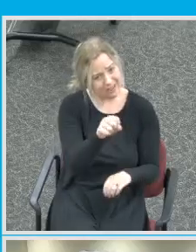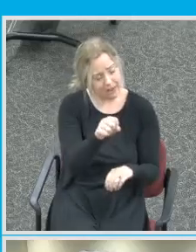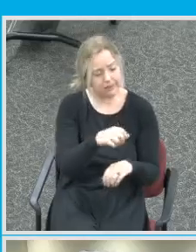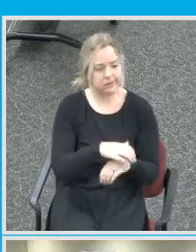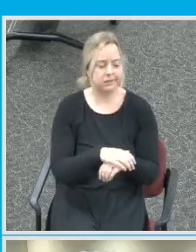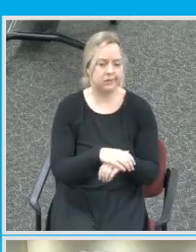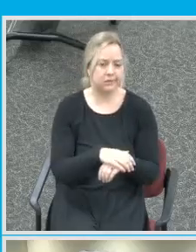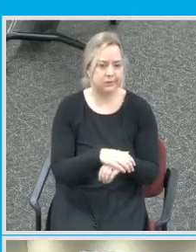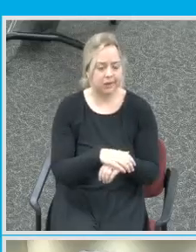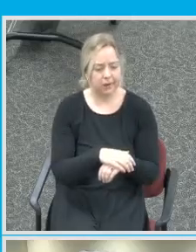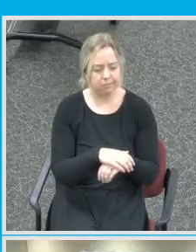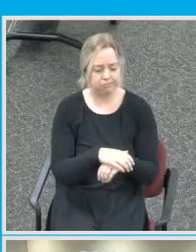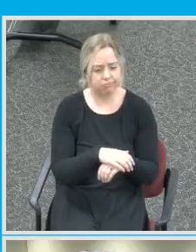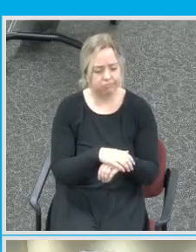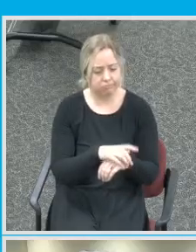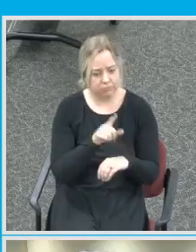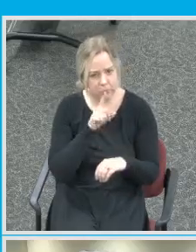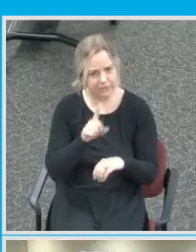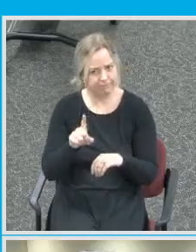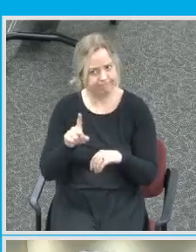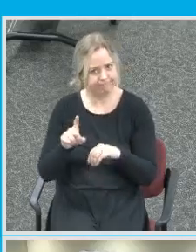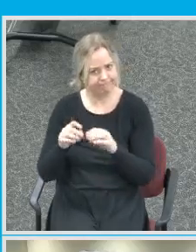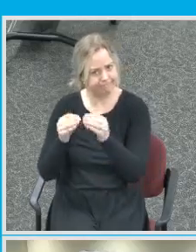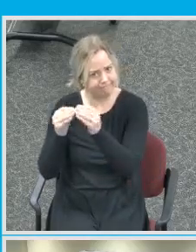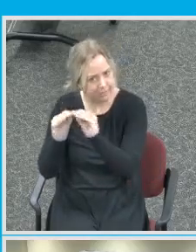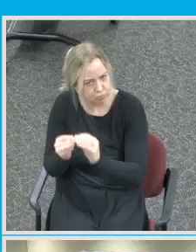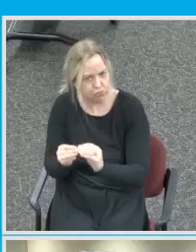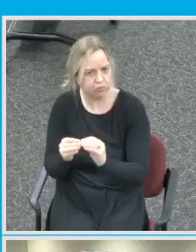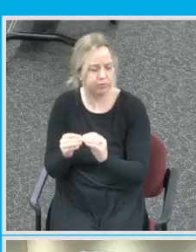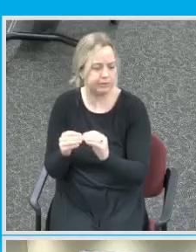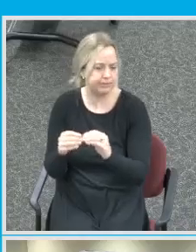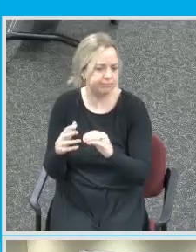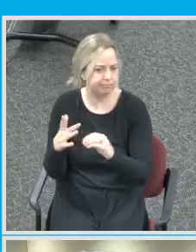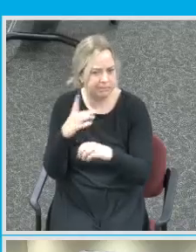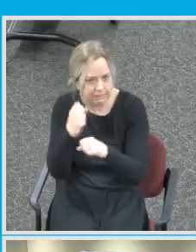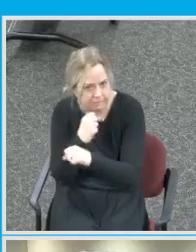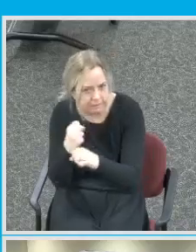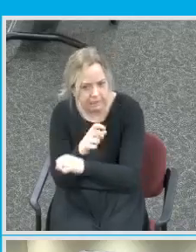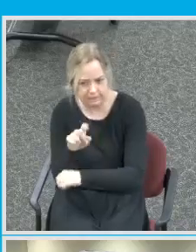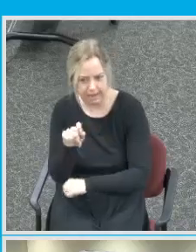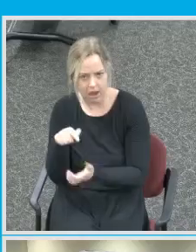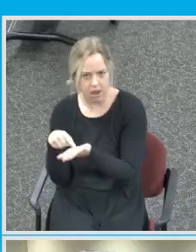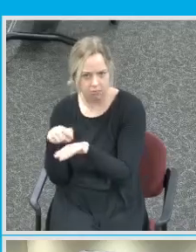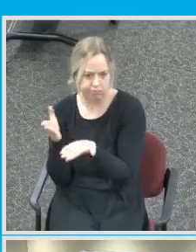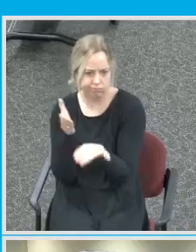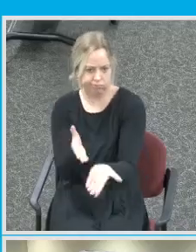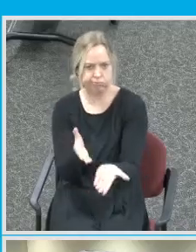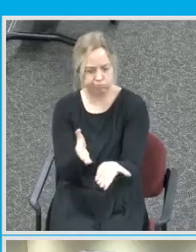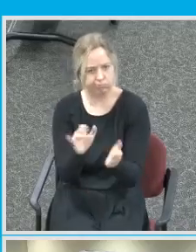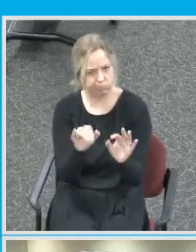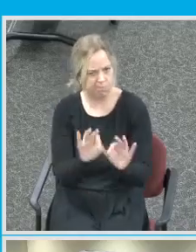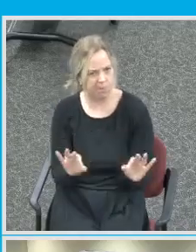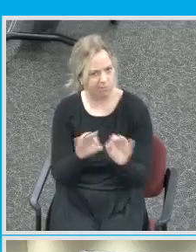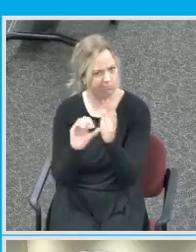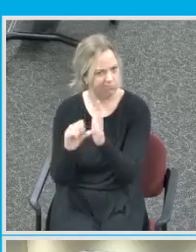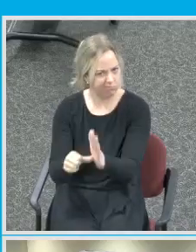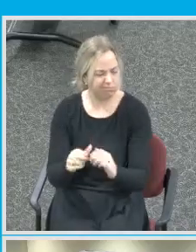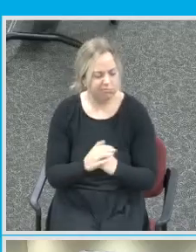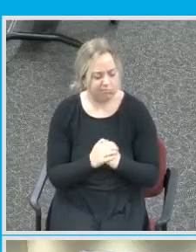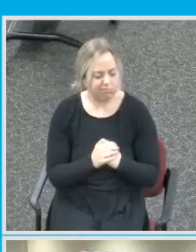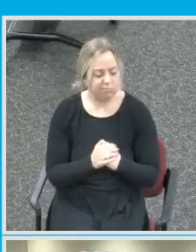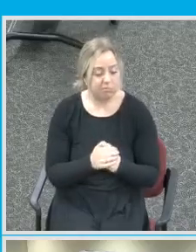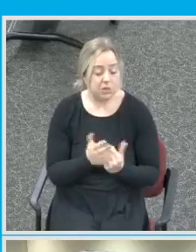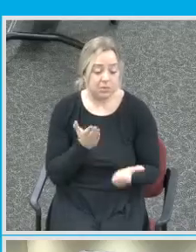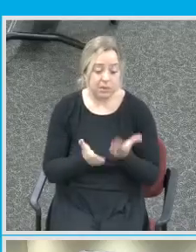pulse and different perceptions. But we do bring data to the table, and whether it's the data that